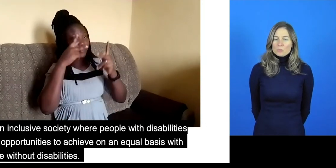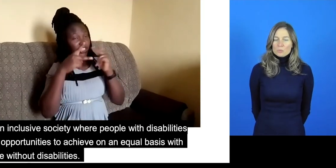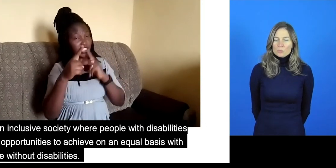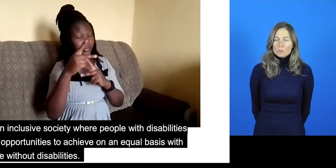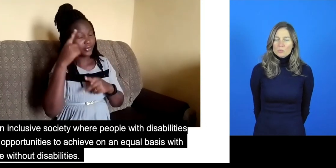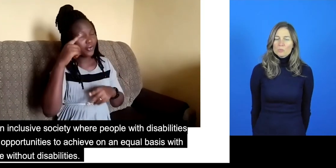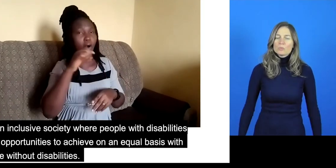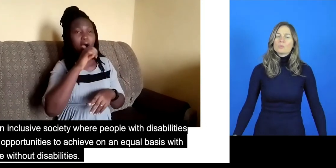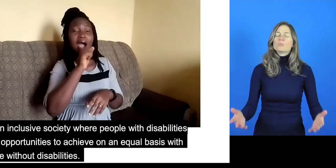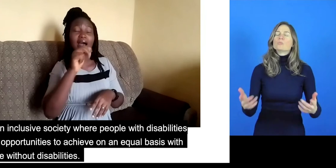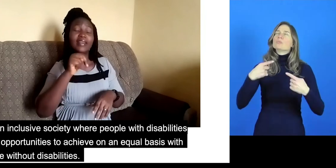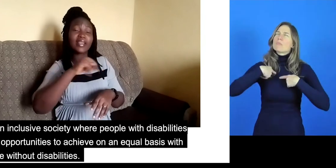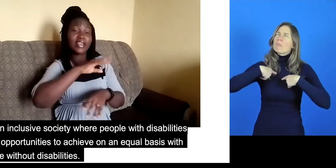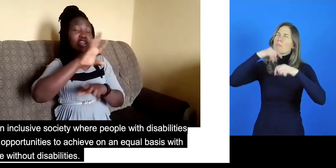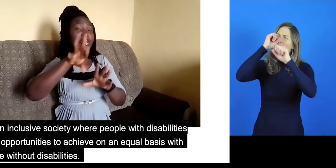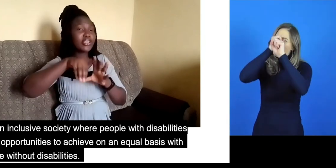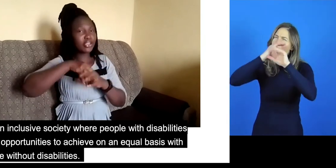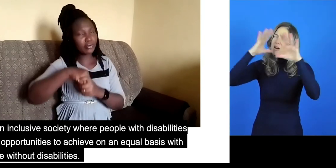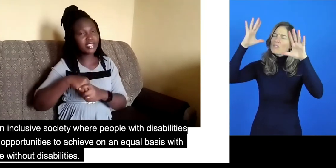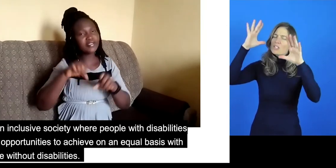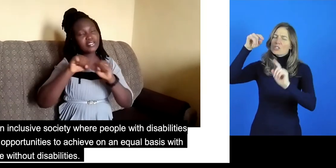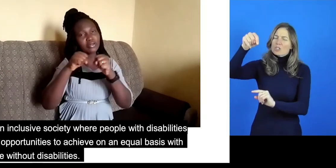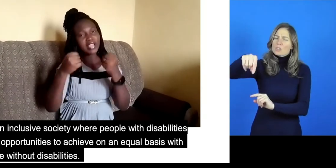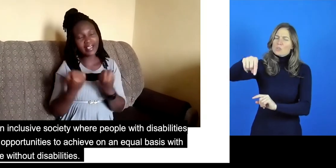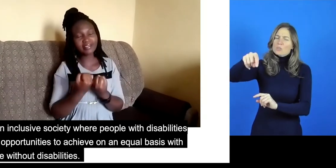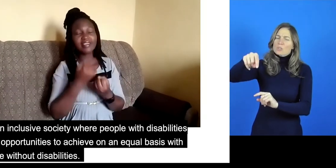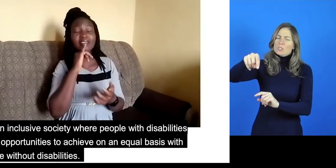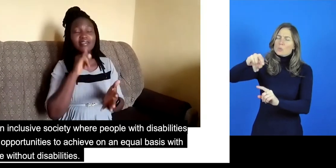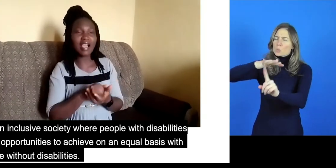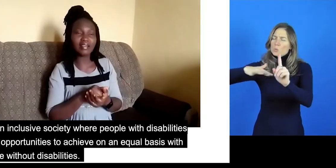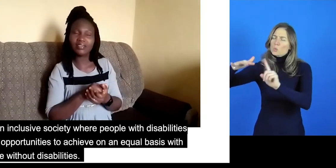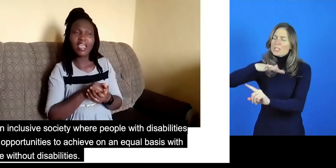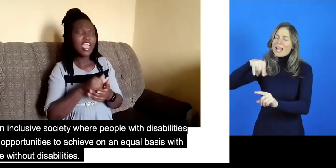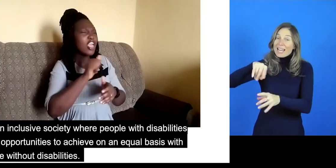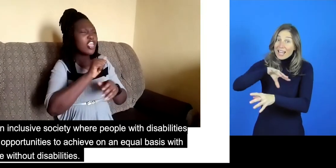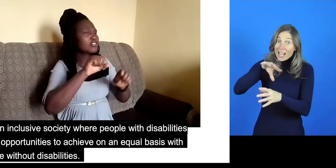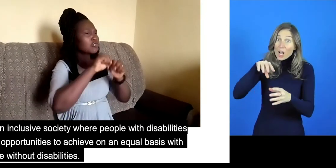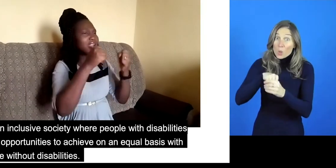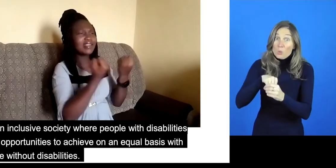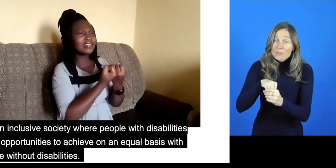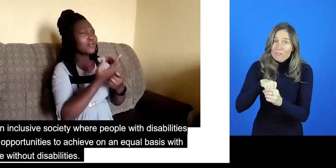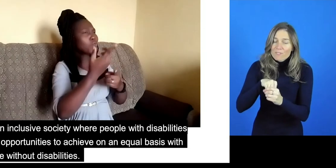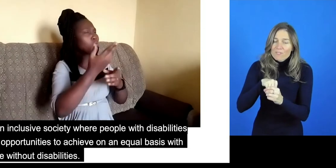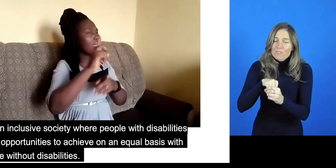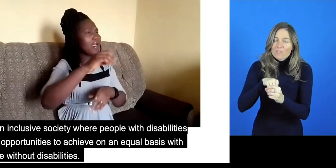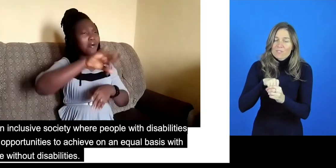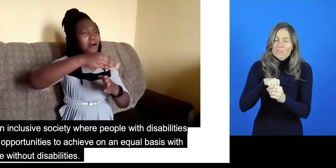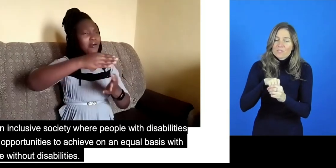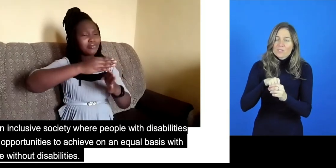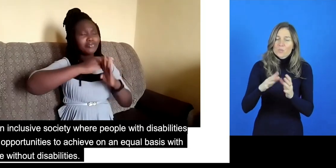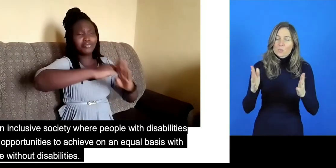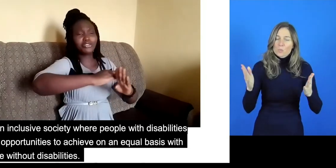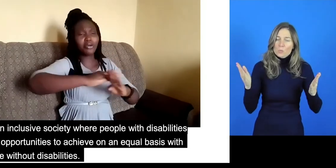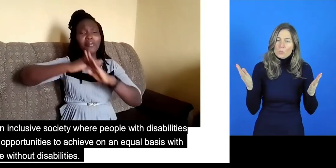My vision for an inclusive society that is a society where